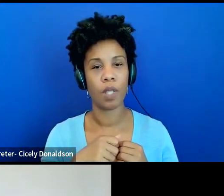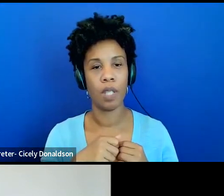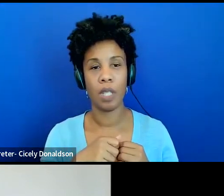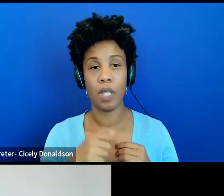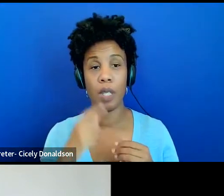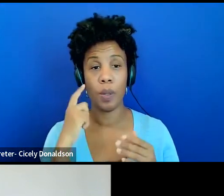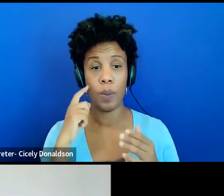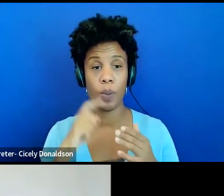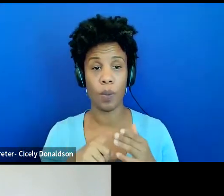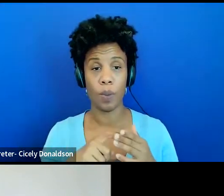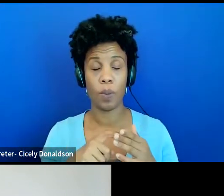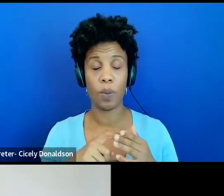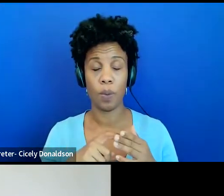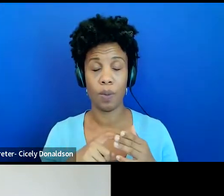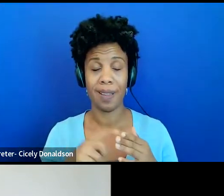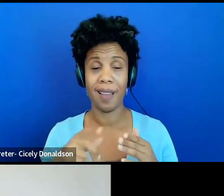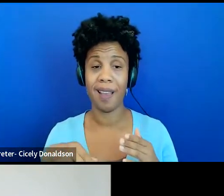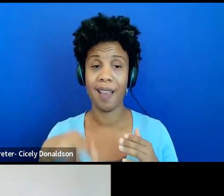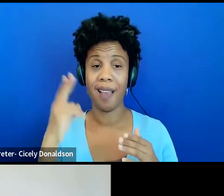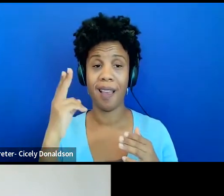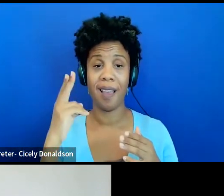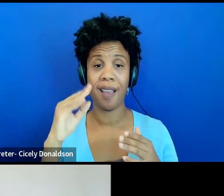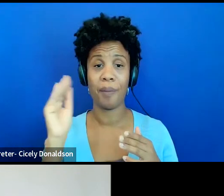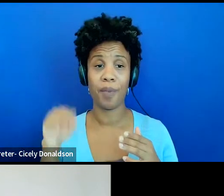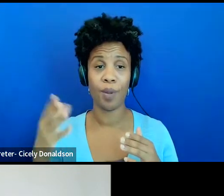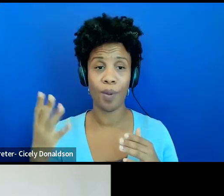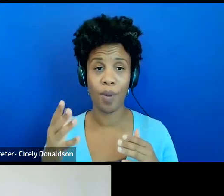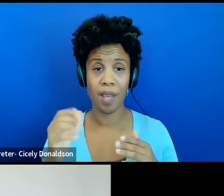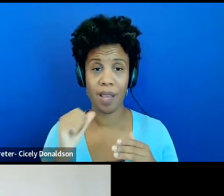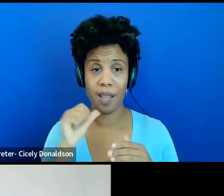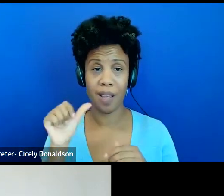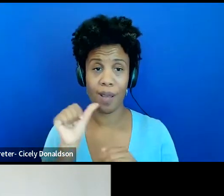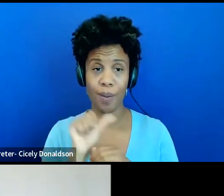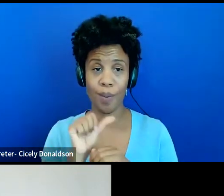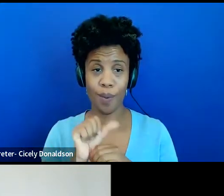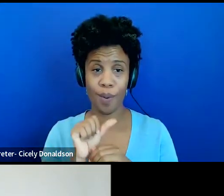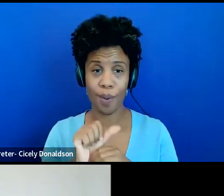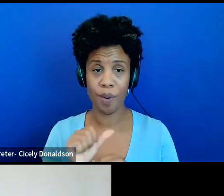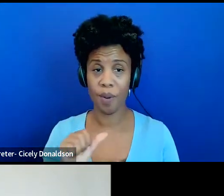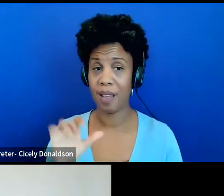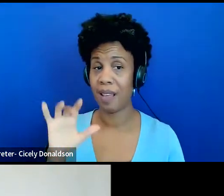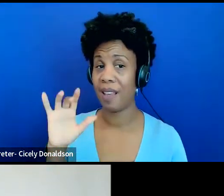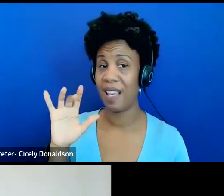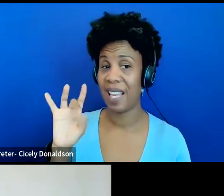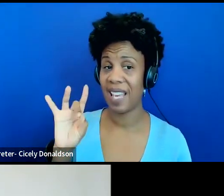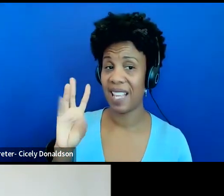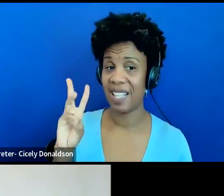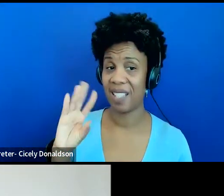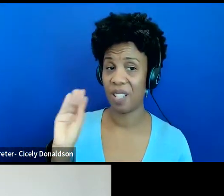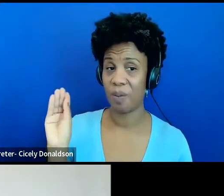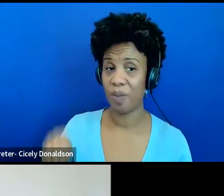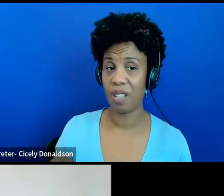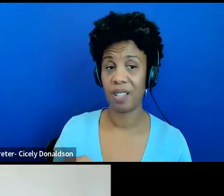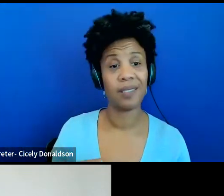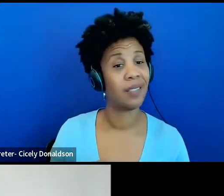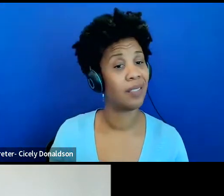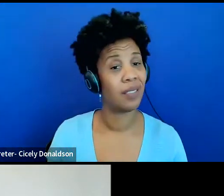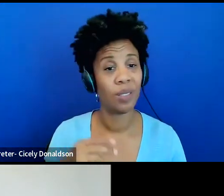extremely high, in my opinion. 86%. Yeah, that's too high.